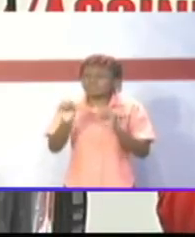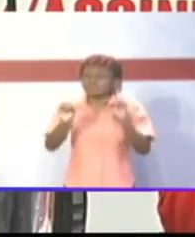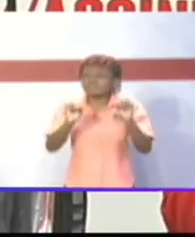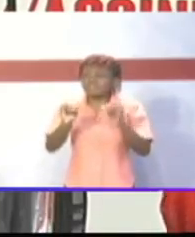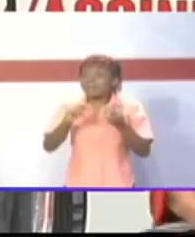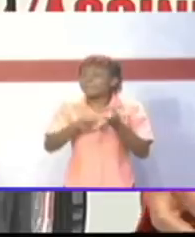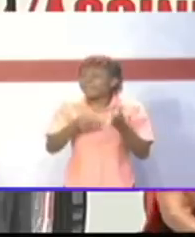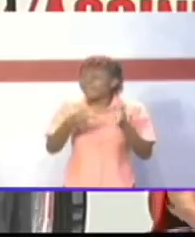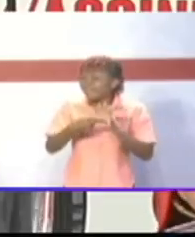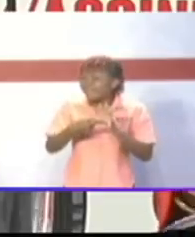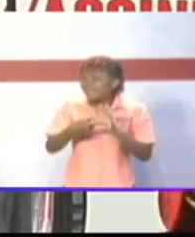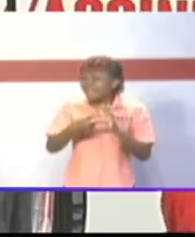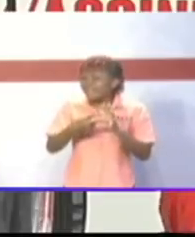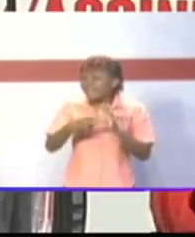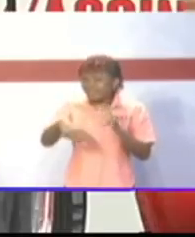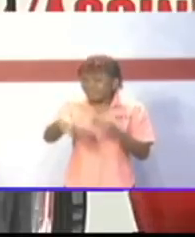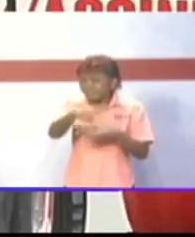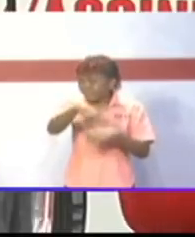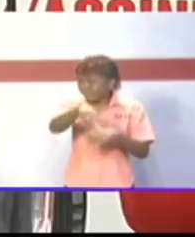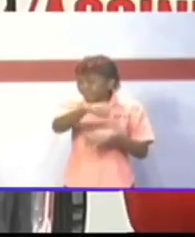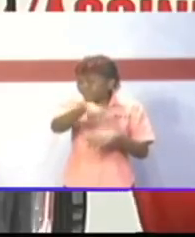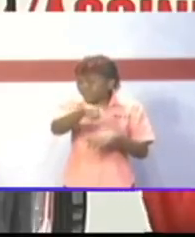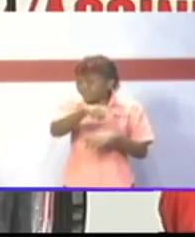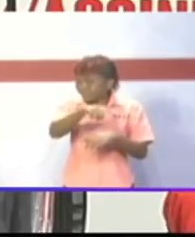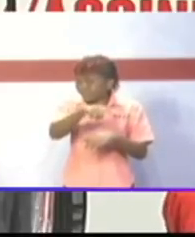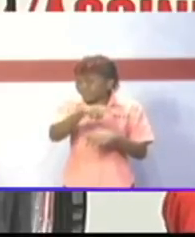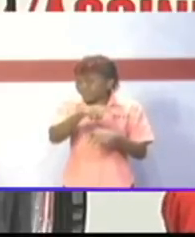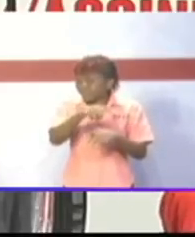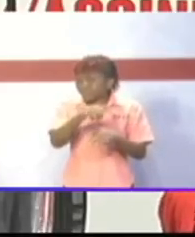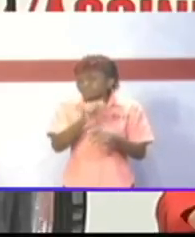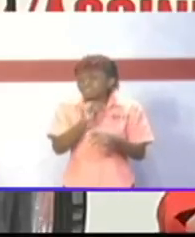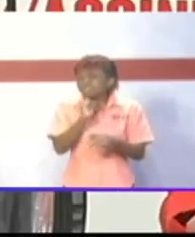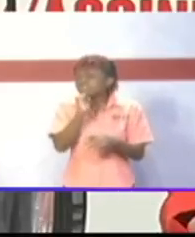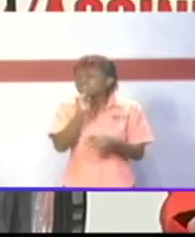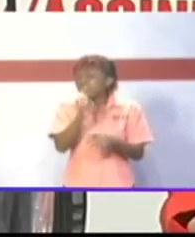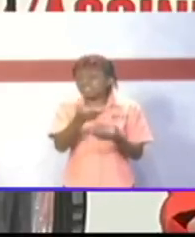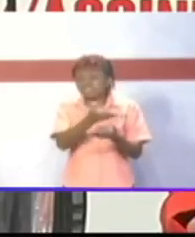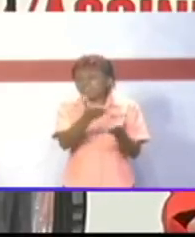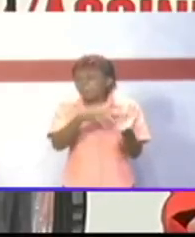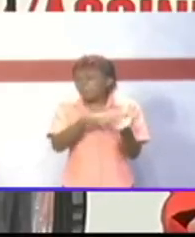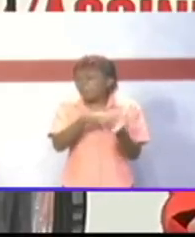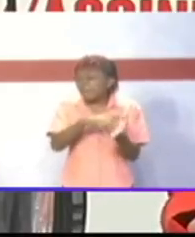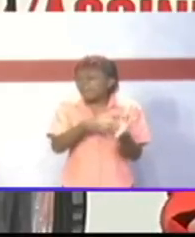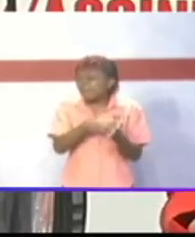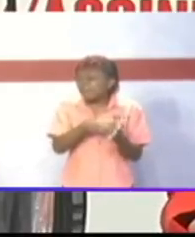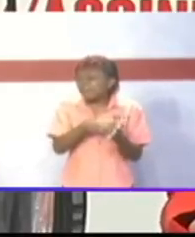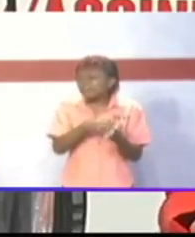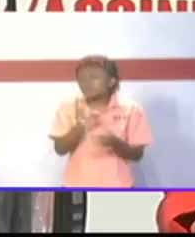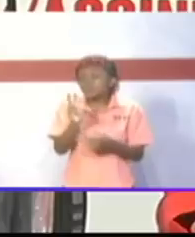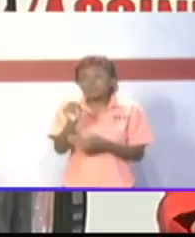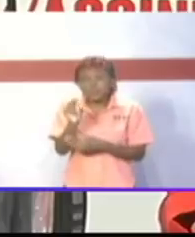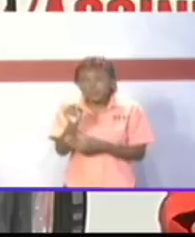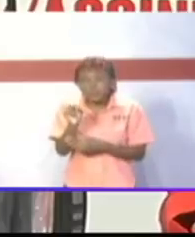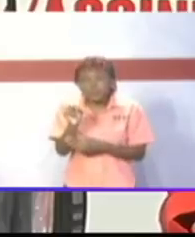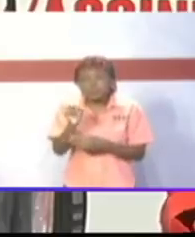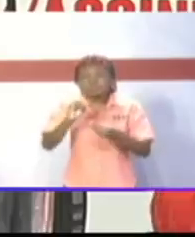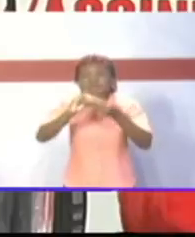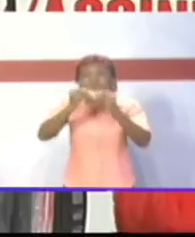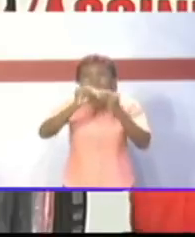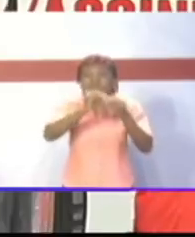less efficacious. Those are just the statistics. What the statistics tell us is